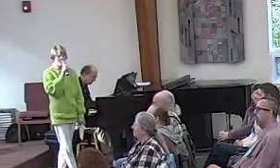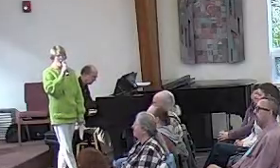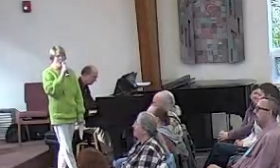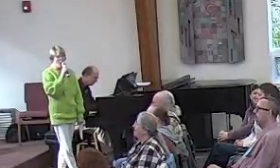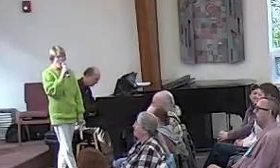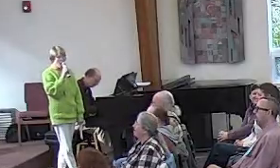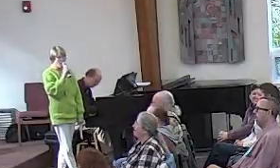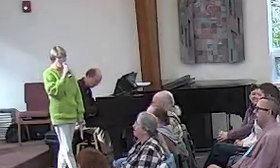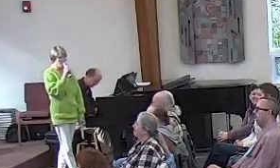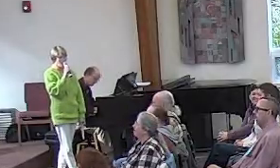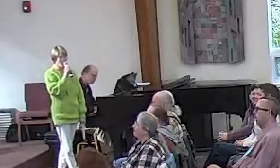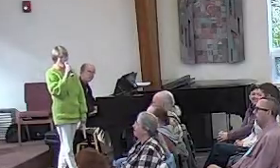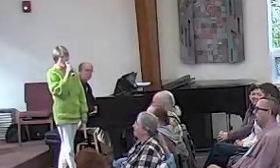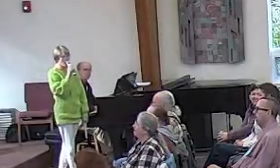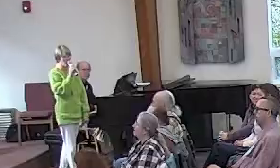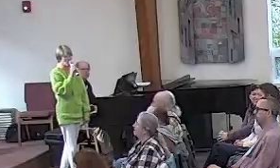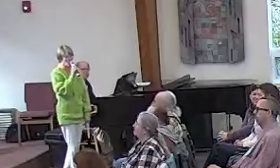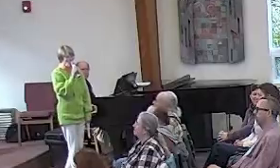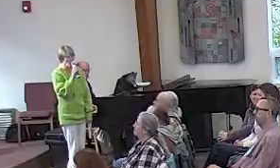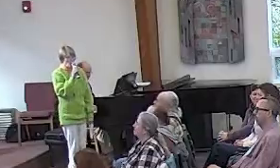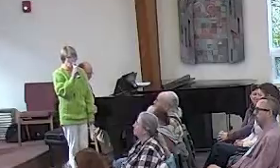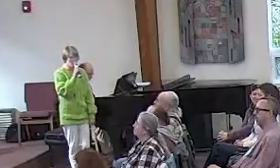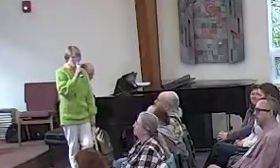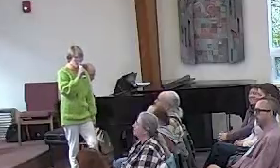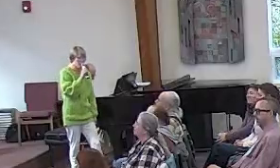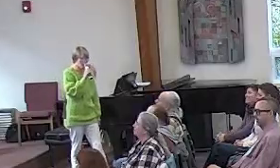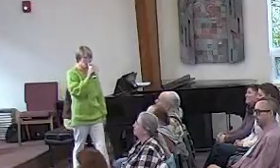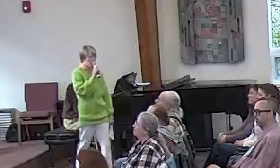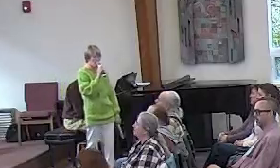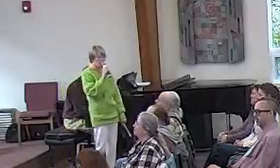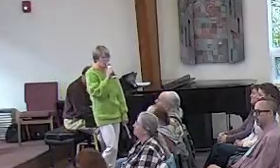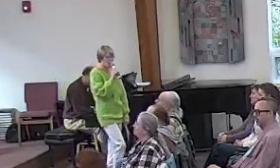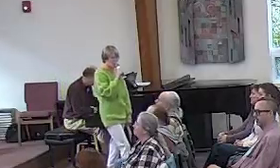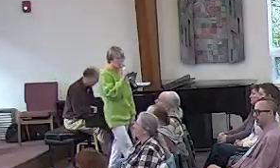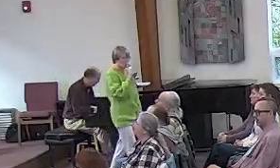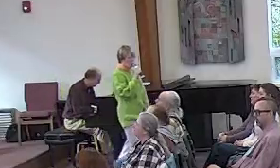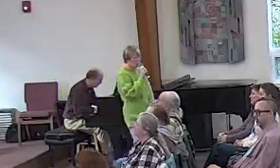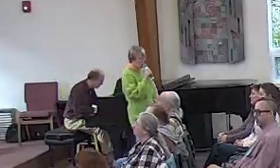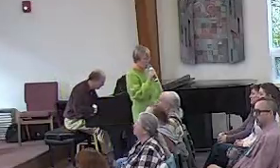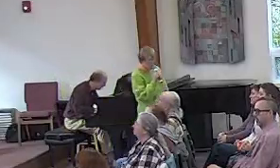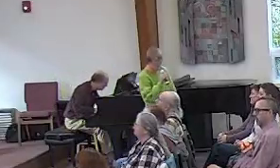you. Our hearts go with you.